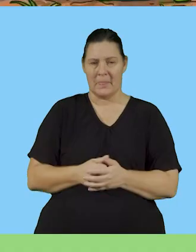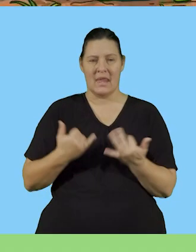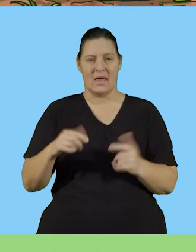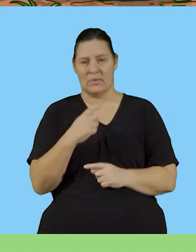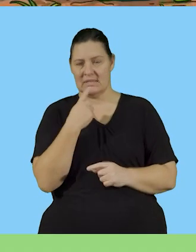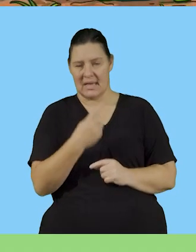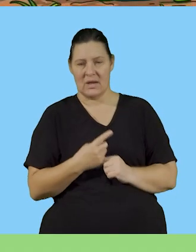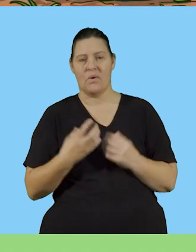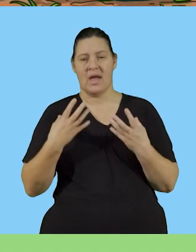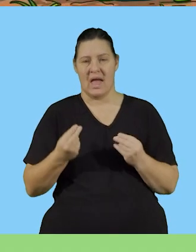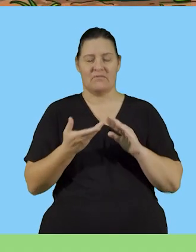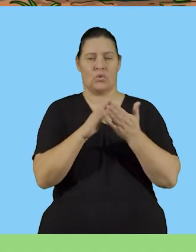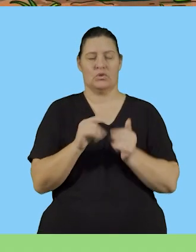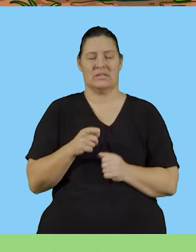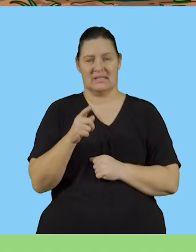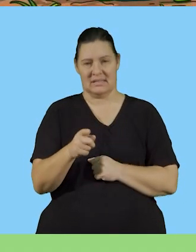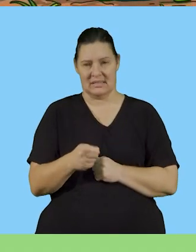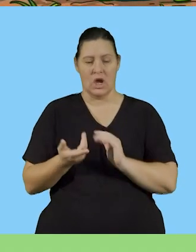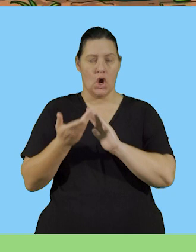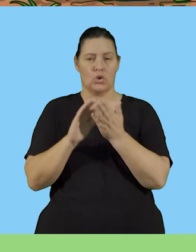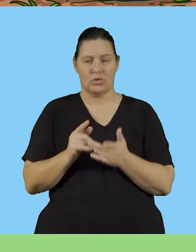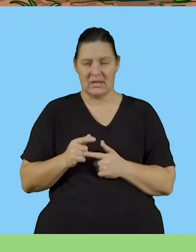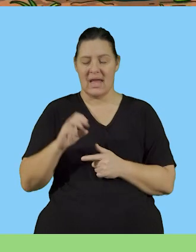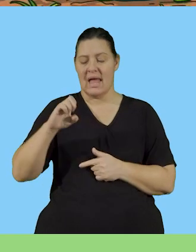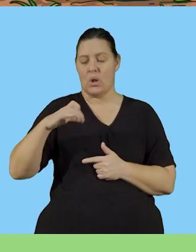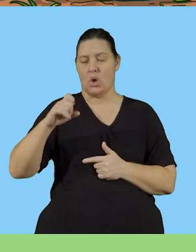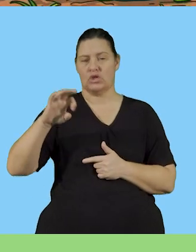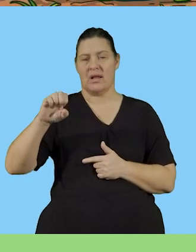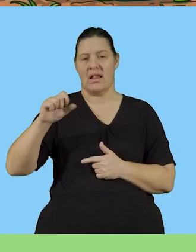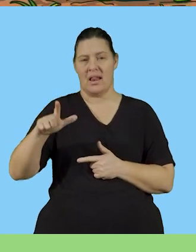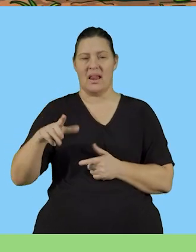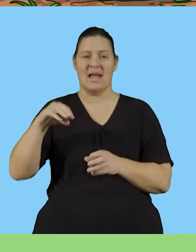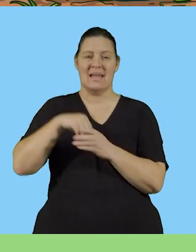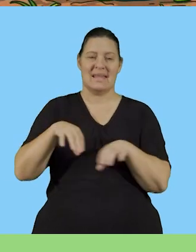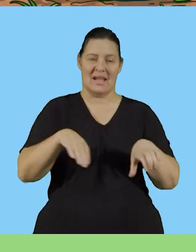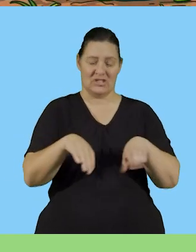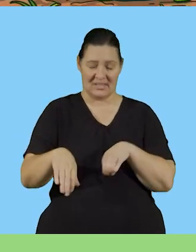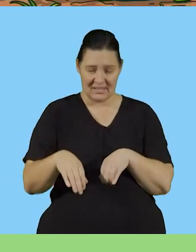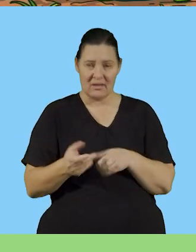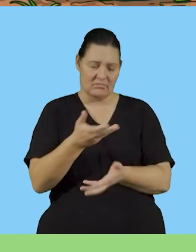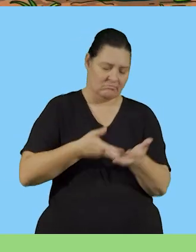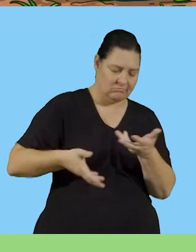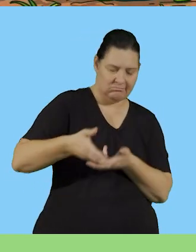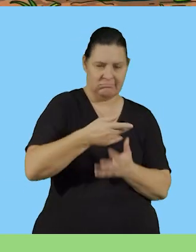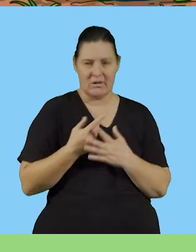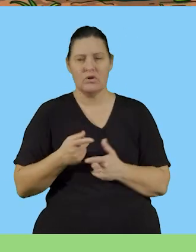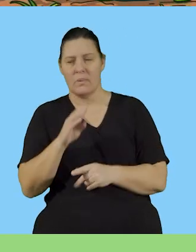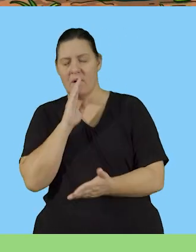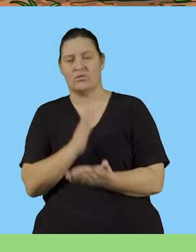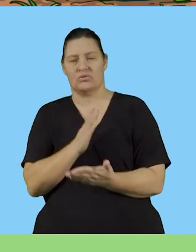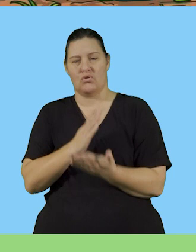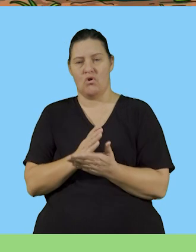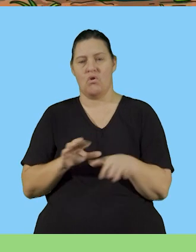So now they are saying here we have a community. What ecological interactions will organisms engage in